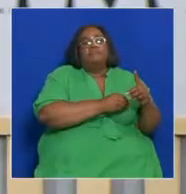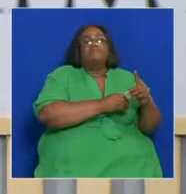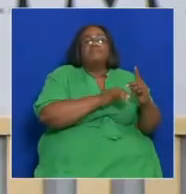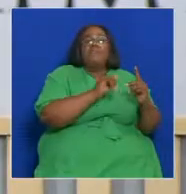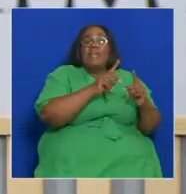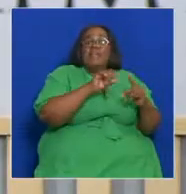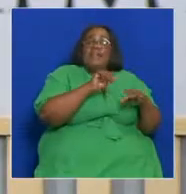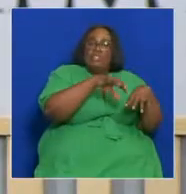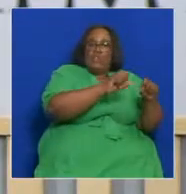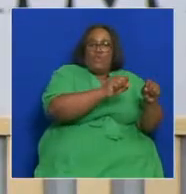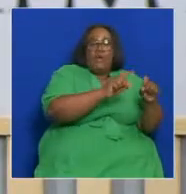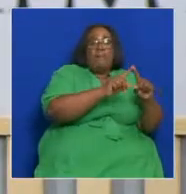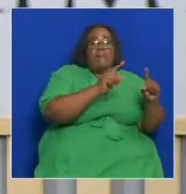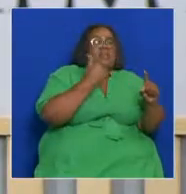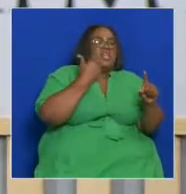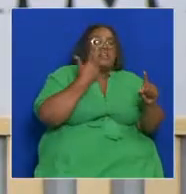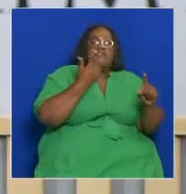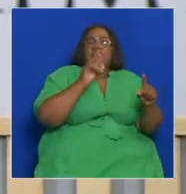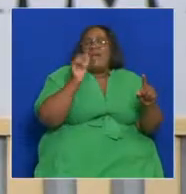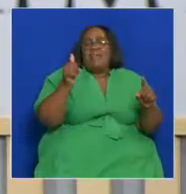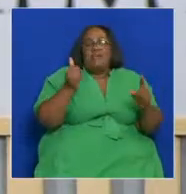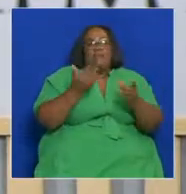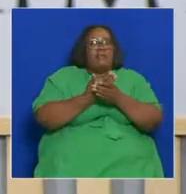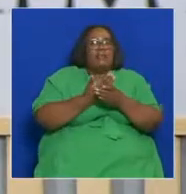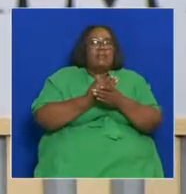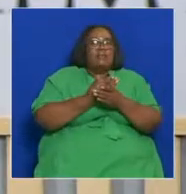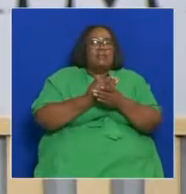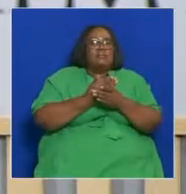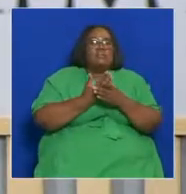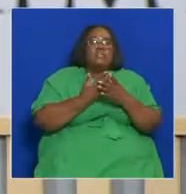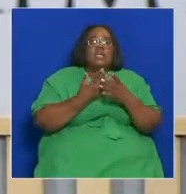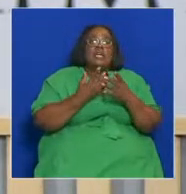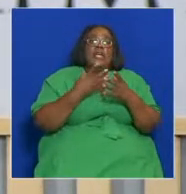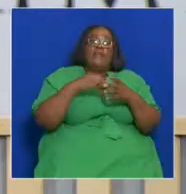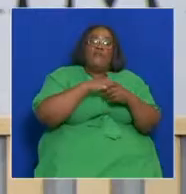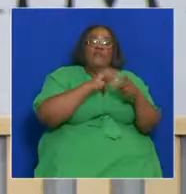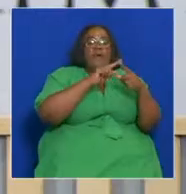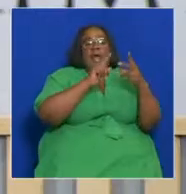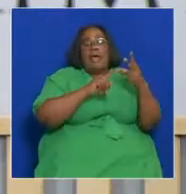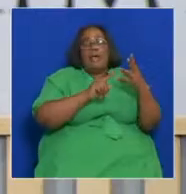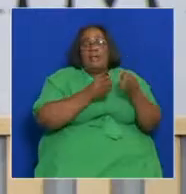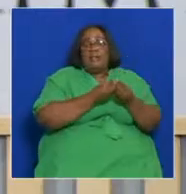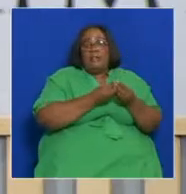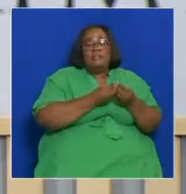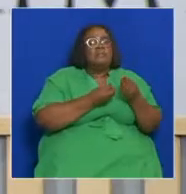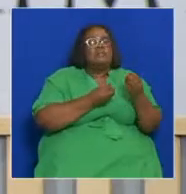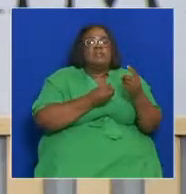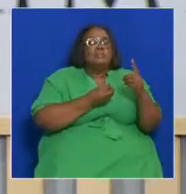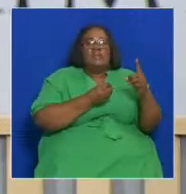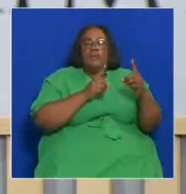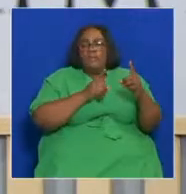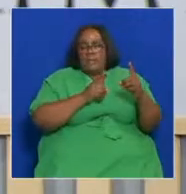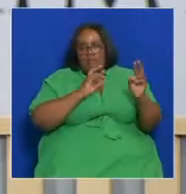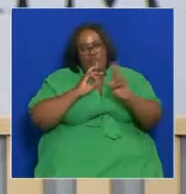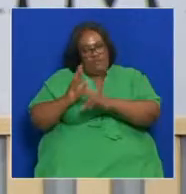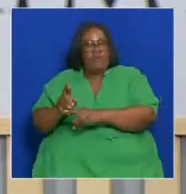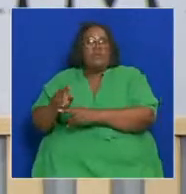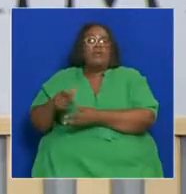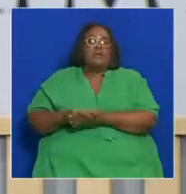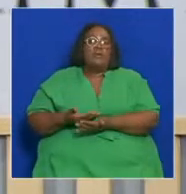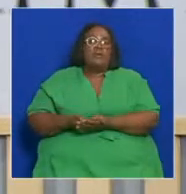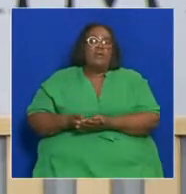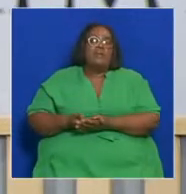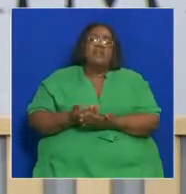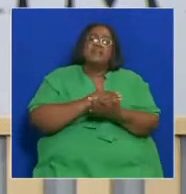see from the register, how I dealt with most of these matters. Some of these